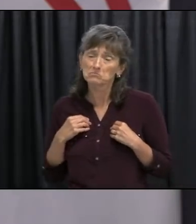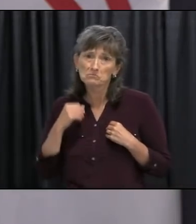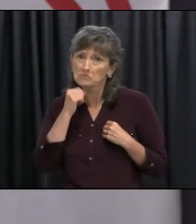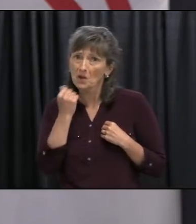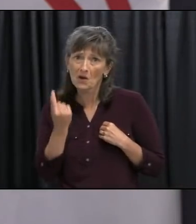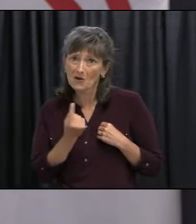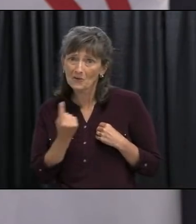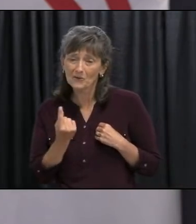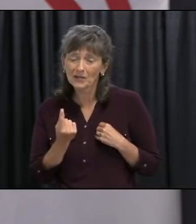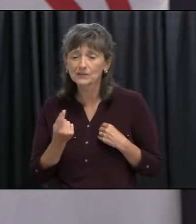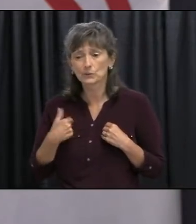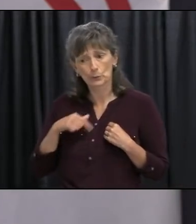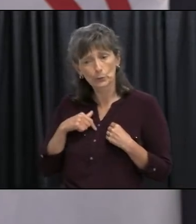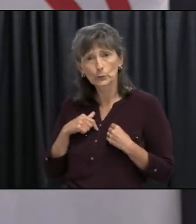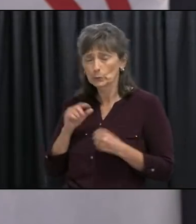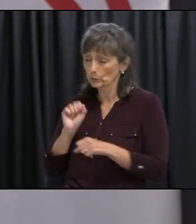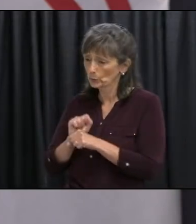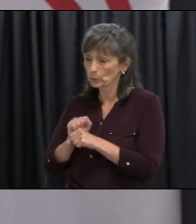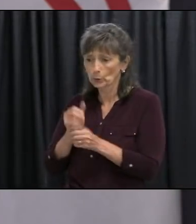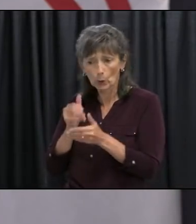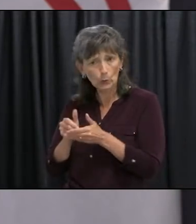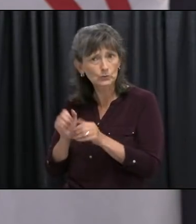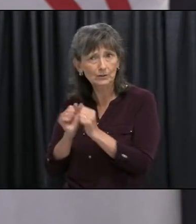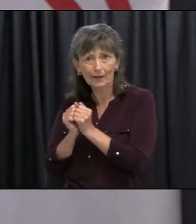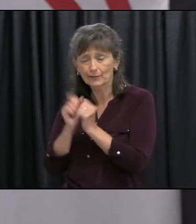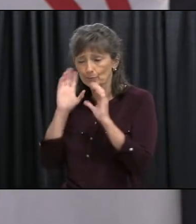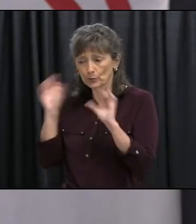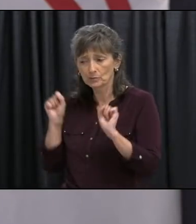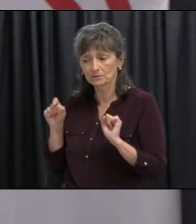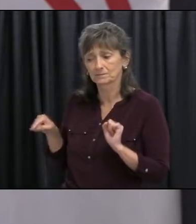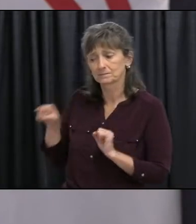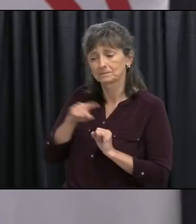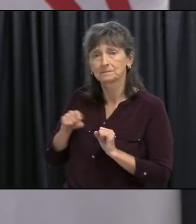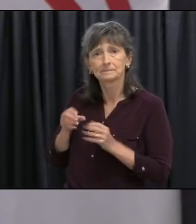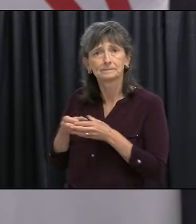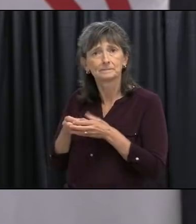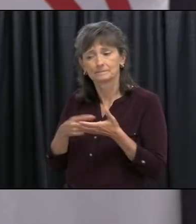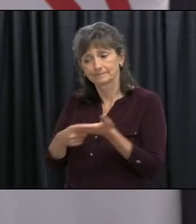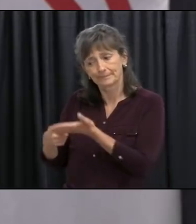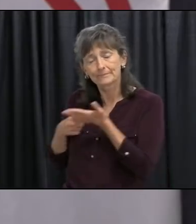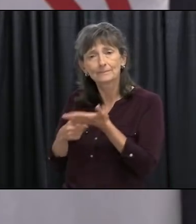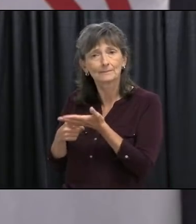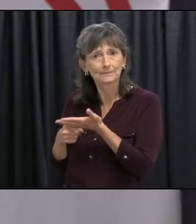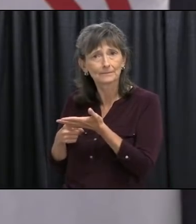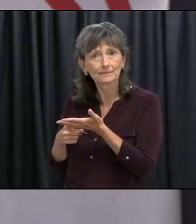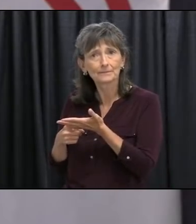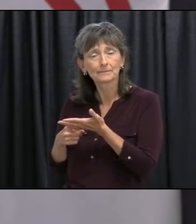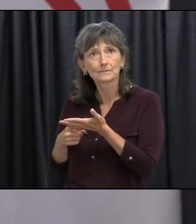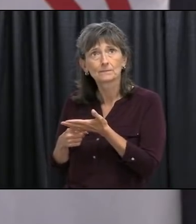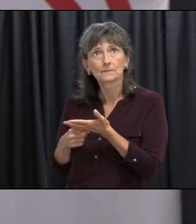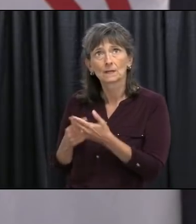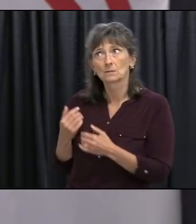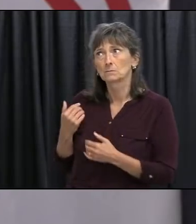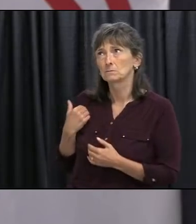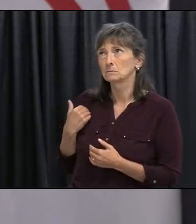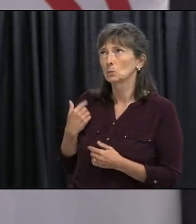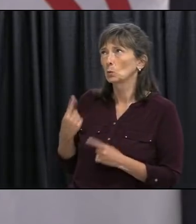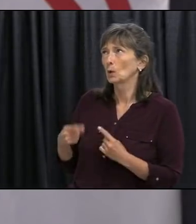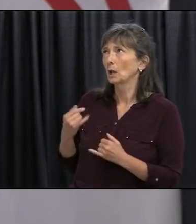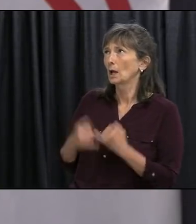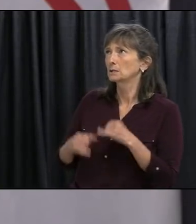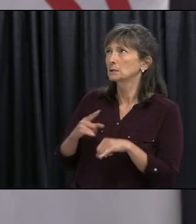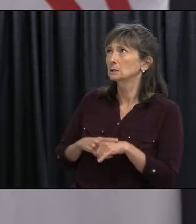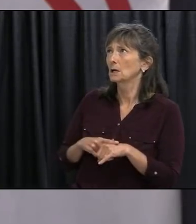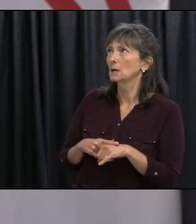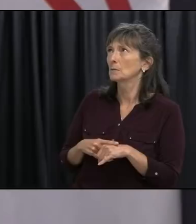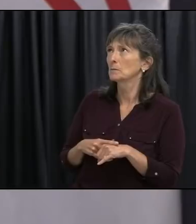decisions. I know we work very closely with all the maritime provinces here in Newfoundland and Labrador, and the last time we spoke, which was late last week,